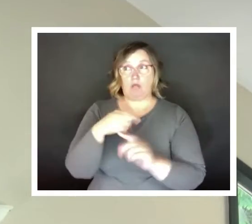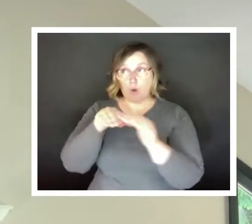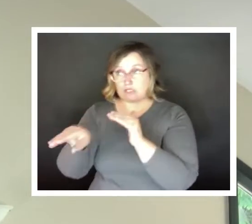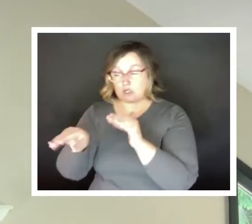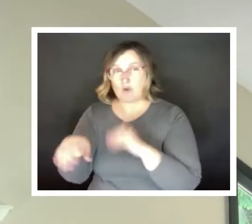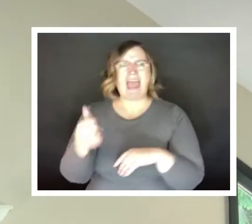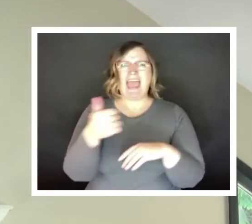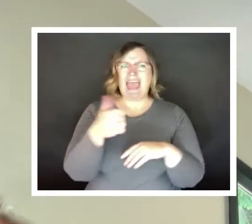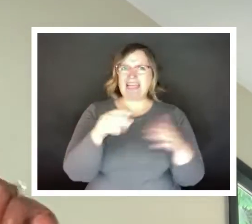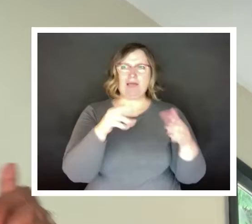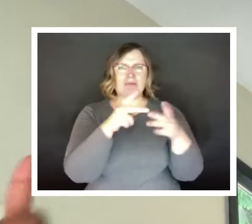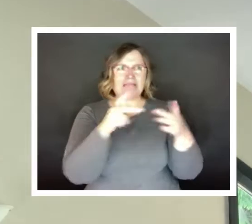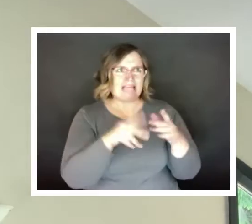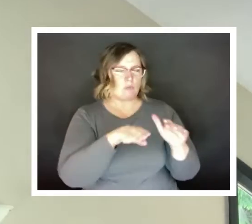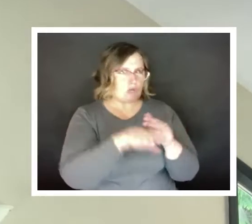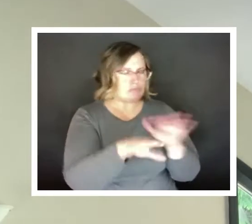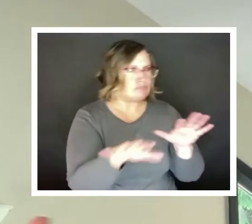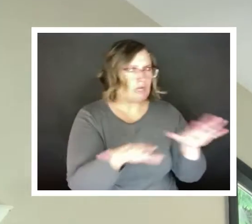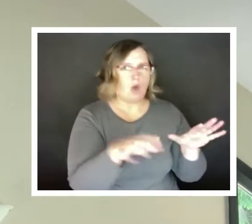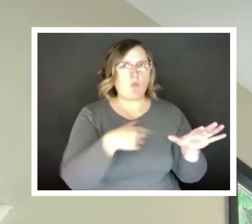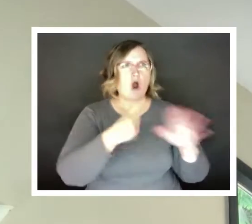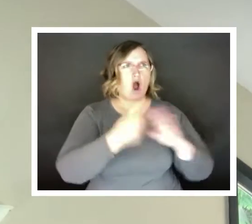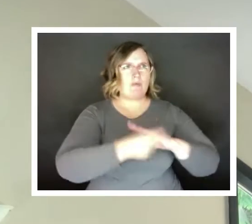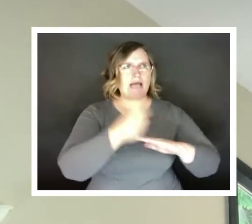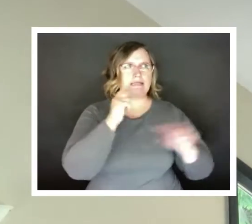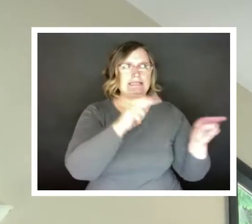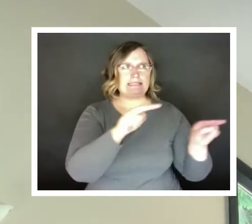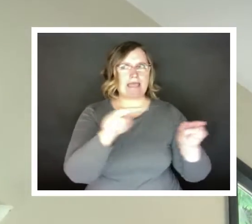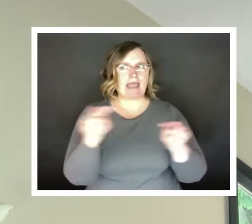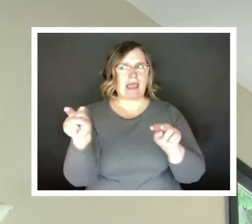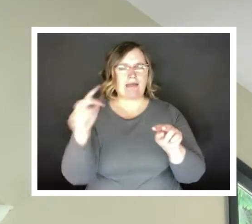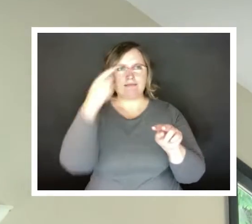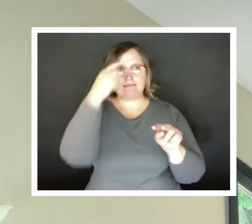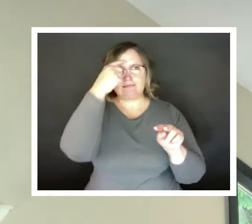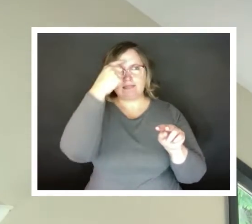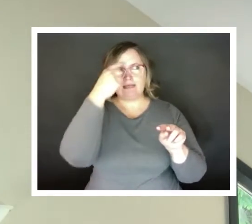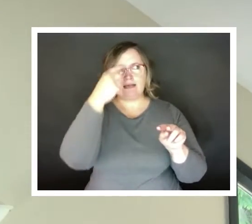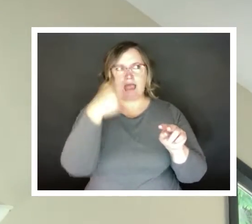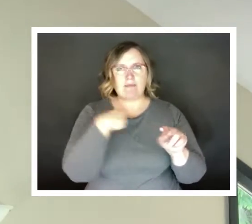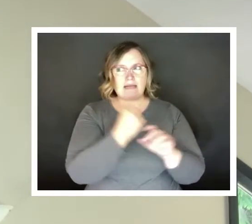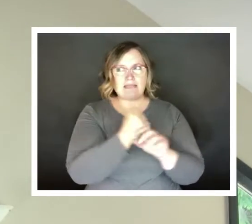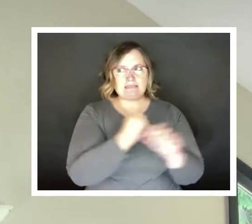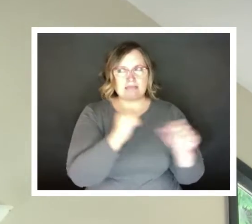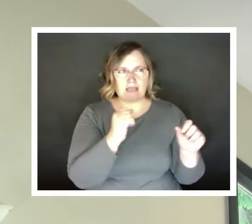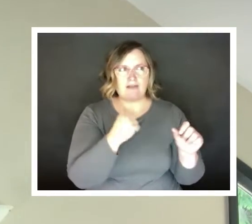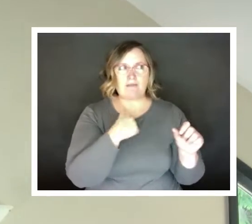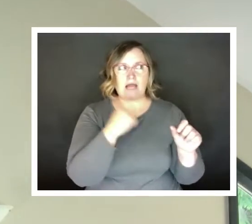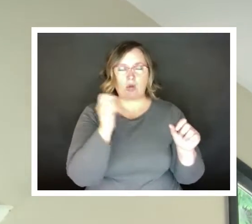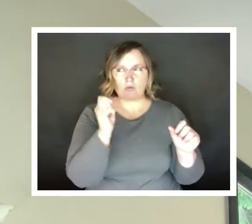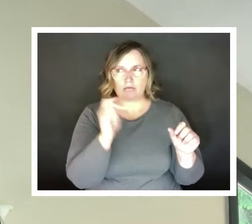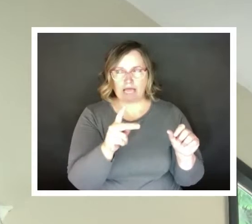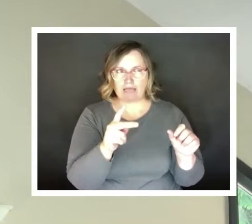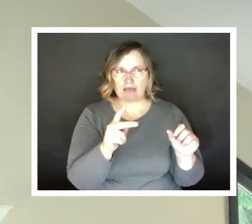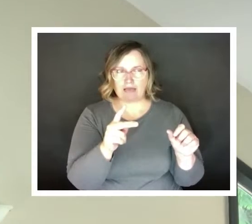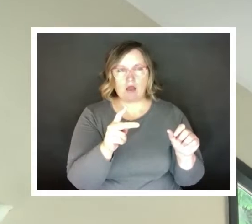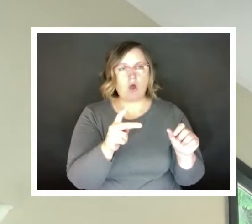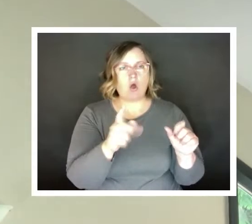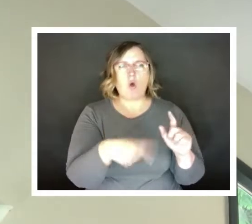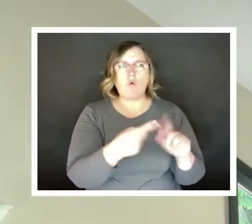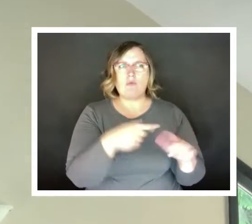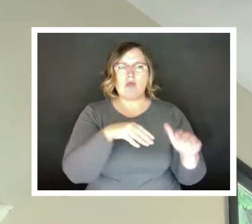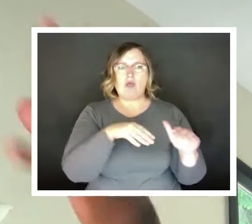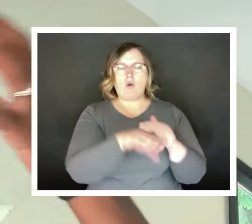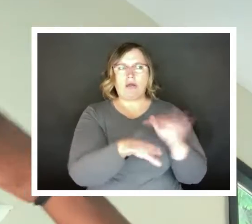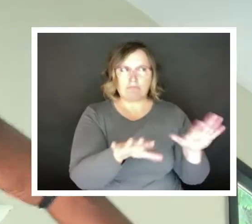that we find ourselves, we are automatically scanning around to see, am I safe? Am I okay? When we do not feel